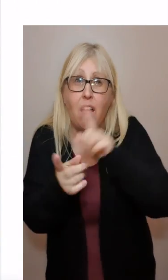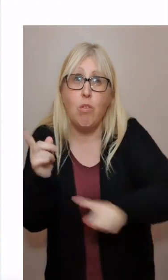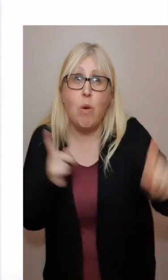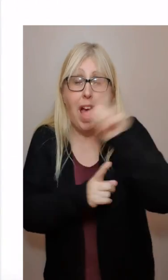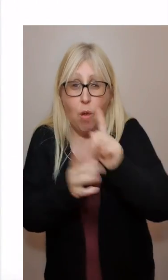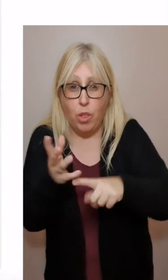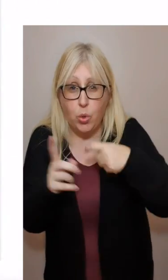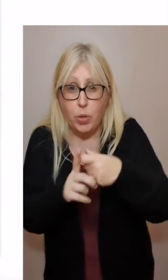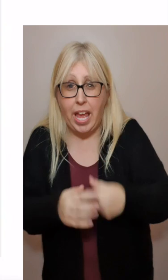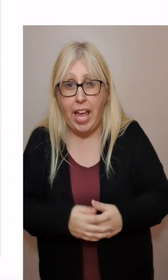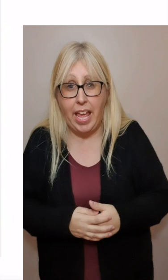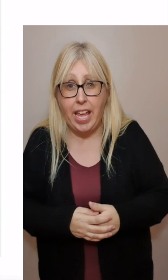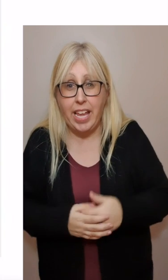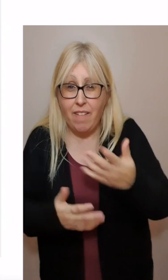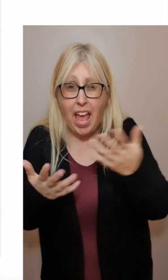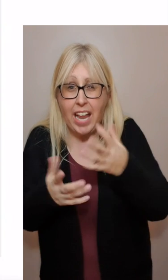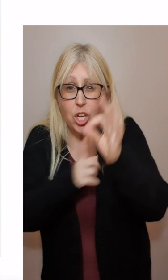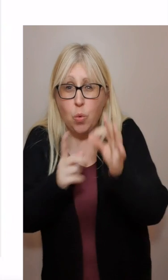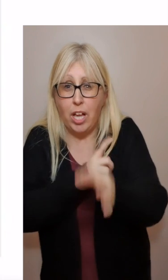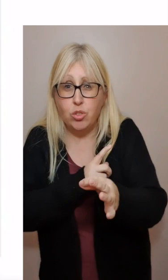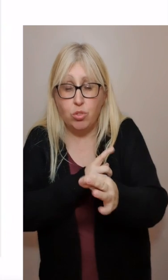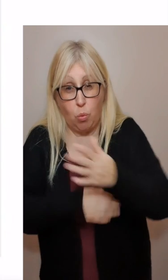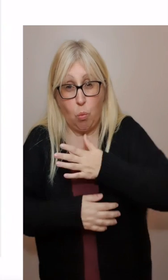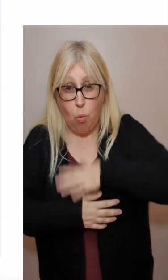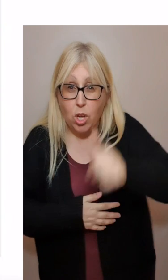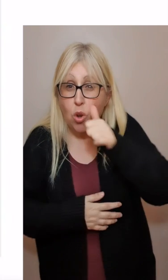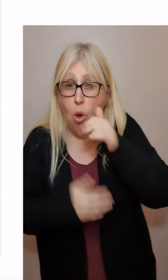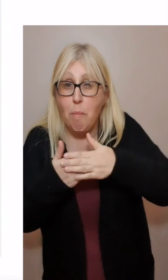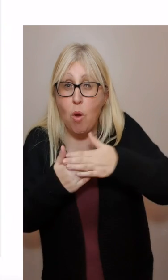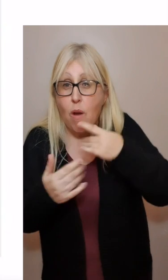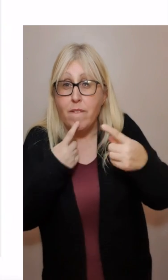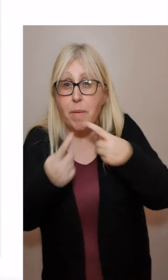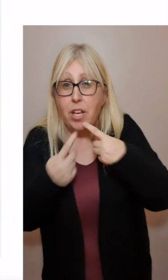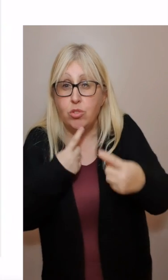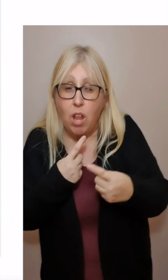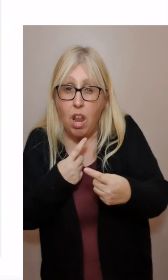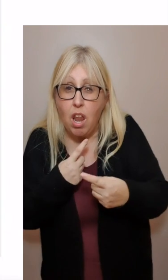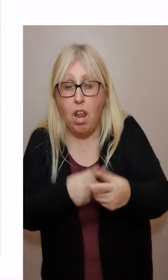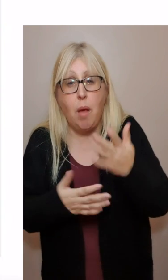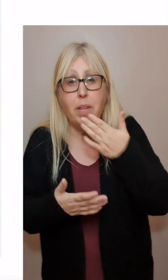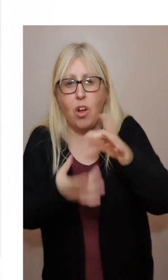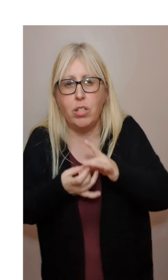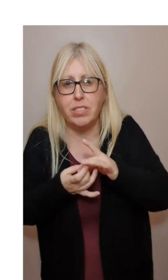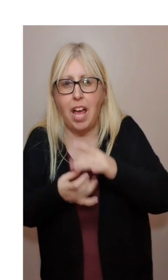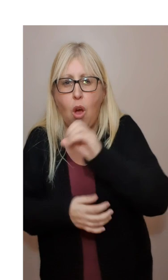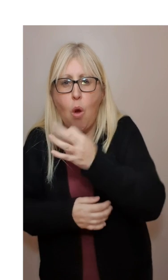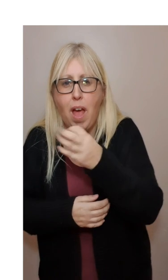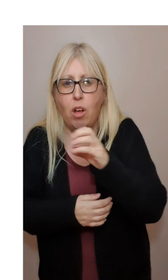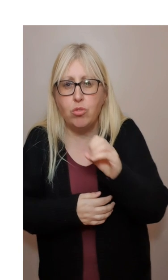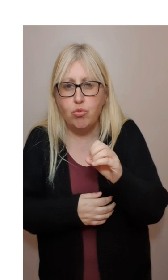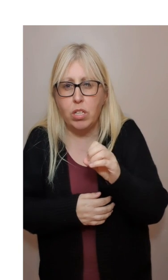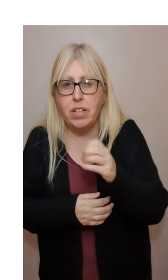UK. If you have any questions or would like to know more about the Fitness to Drive services, please contact us on